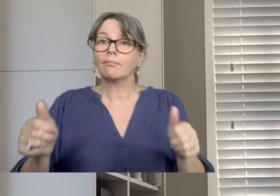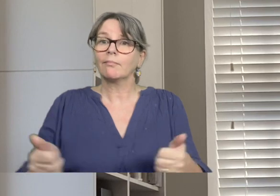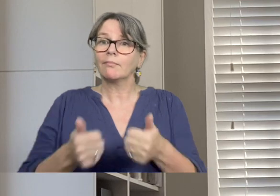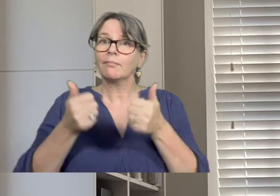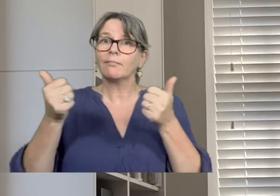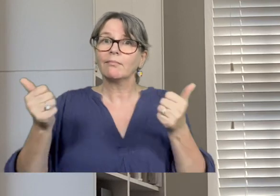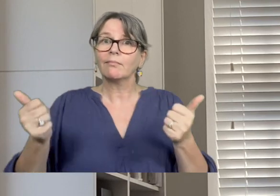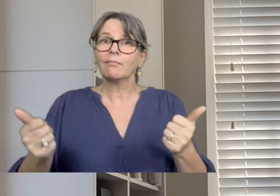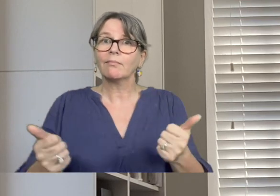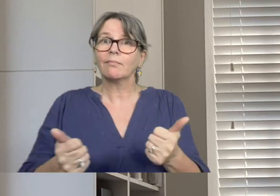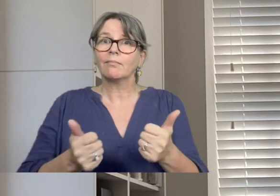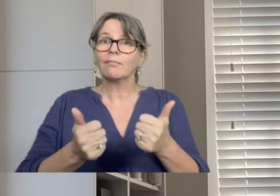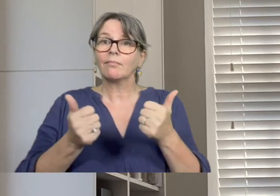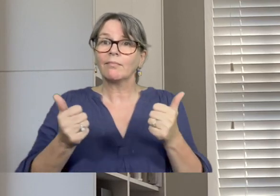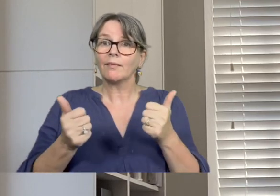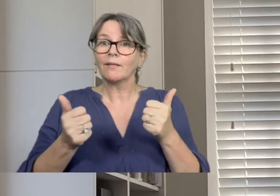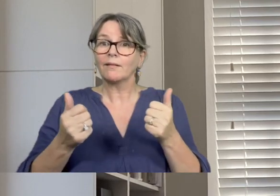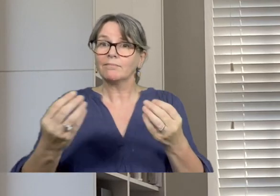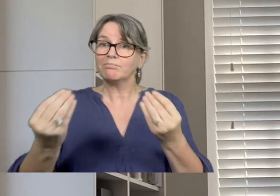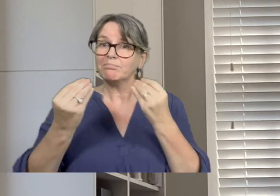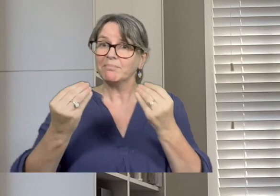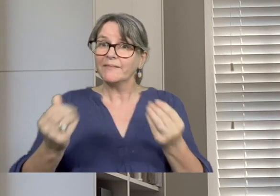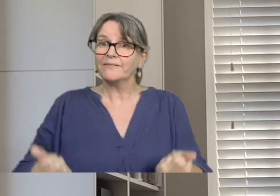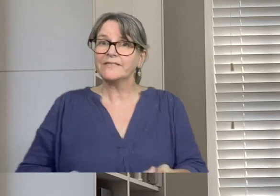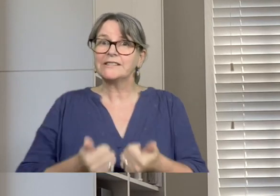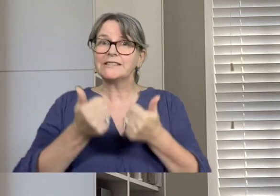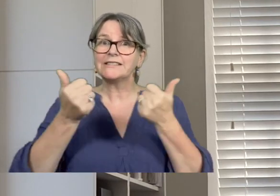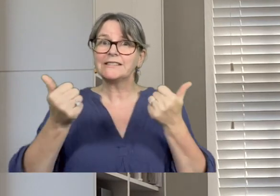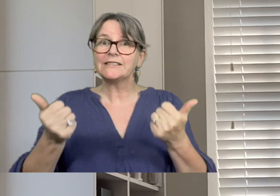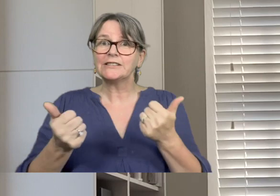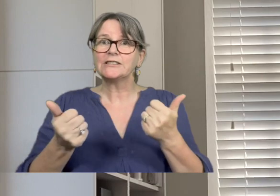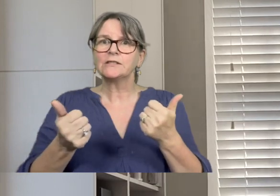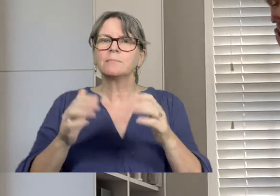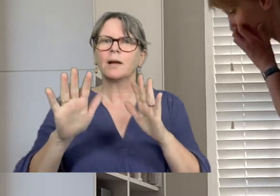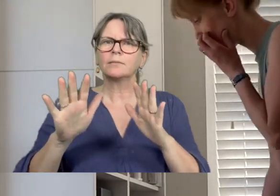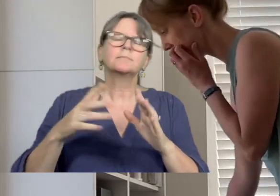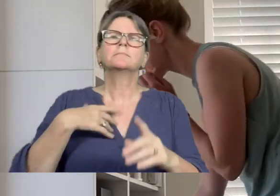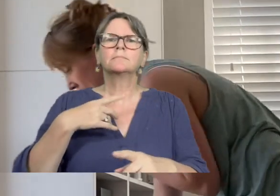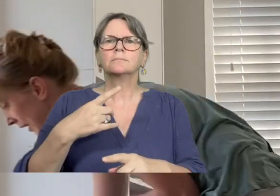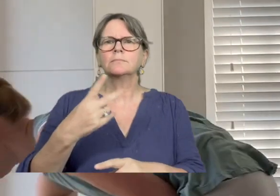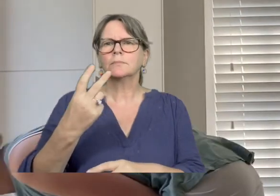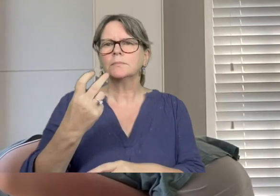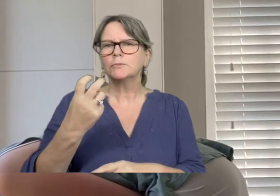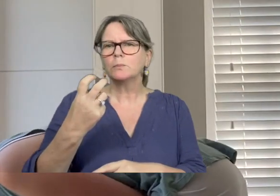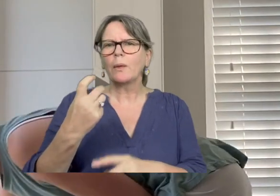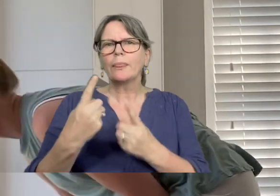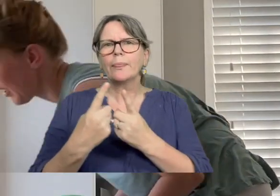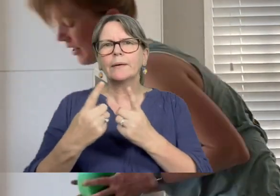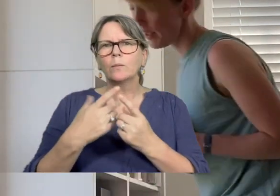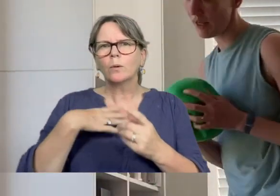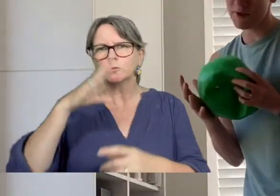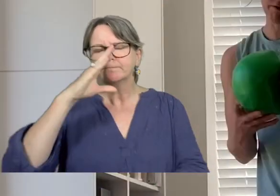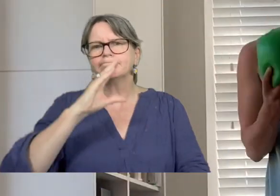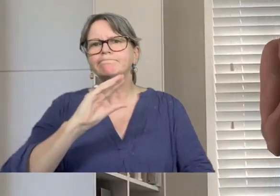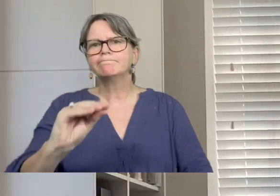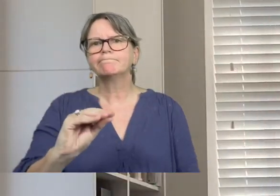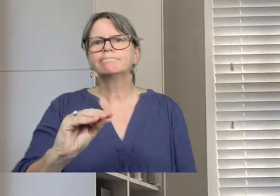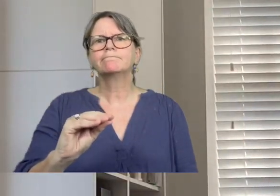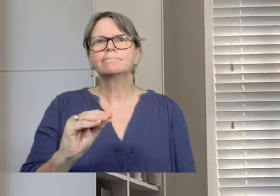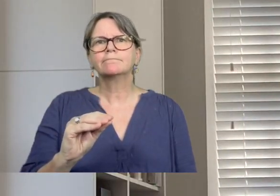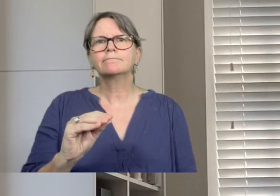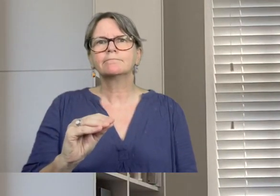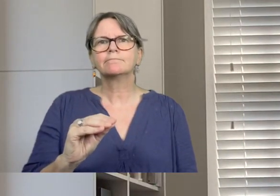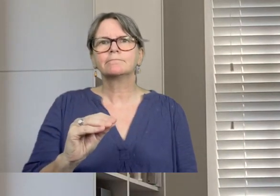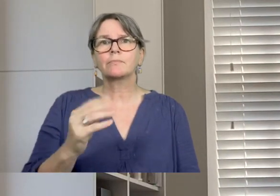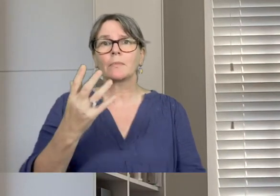And that's us done. That's class done. But what I'm just going to do a couple of things. If you do have a